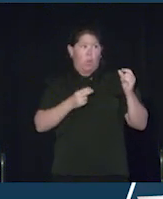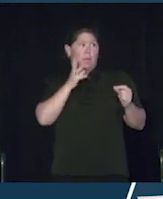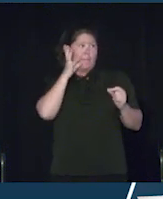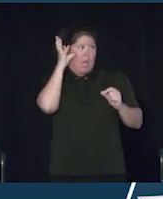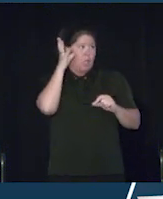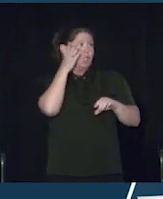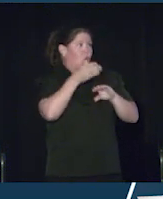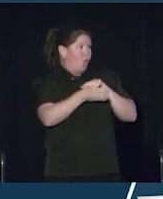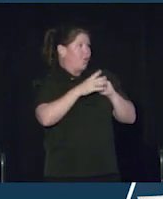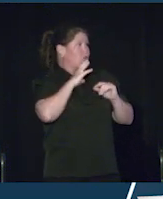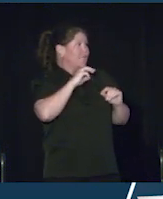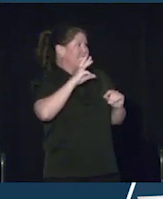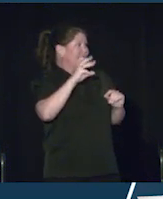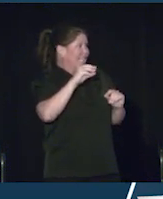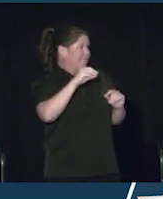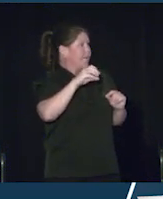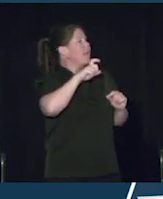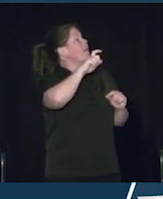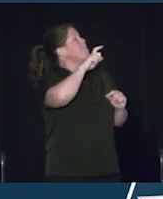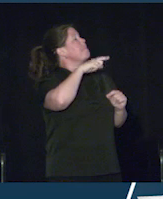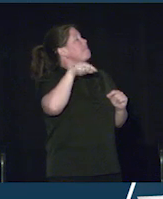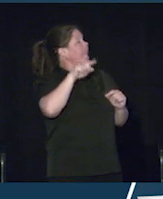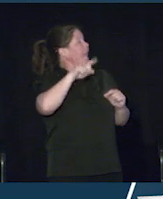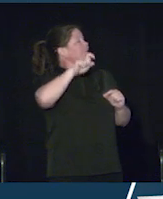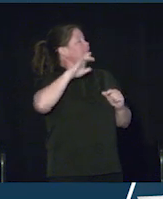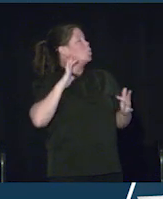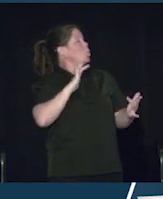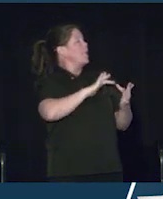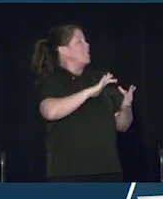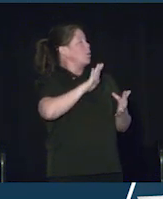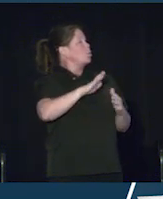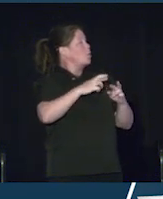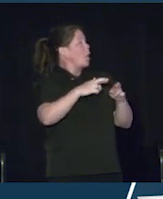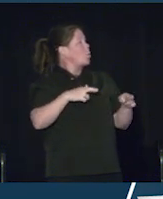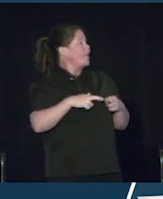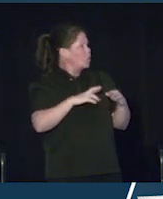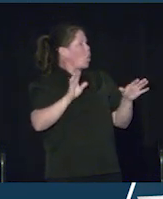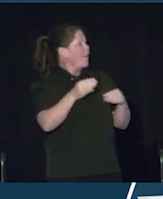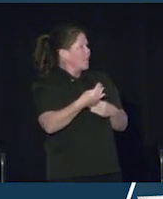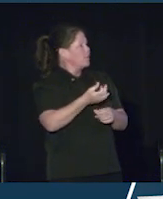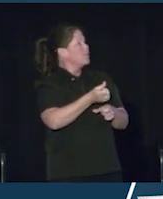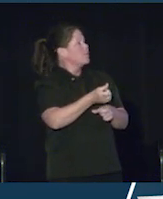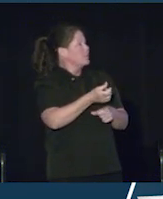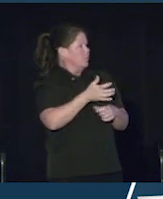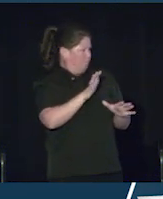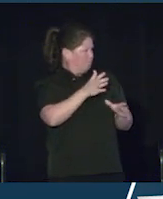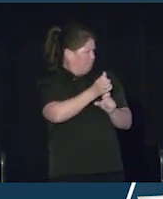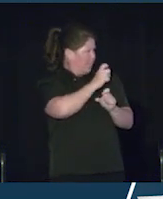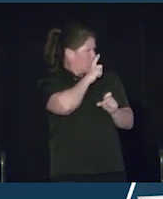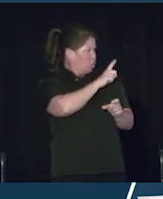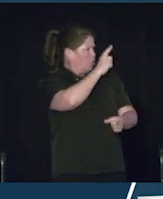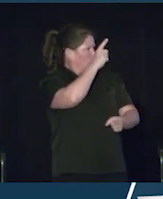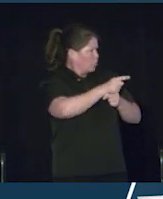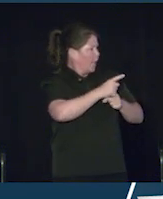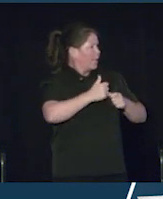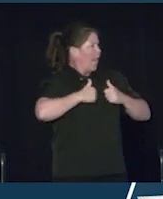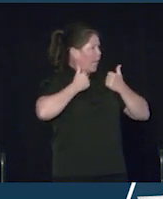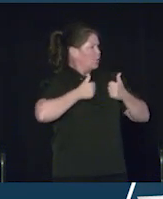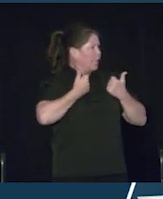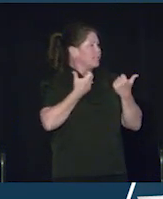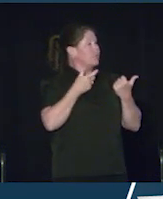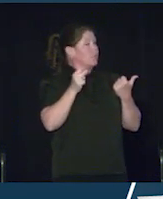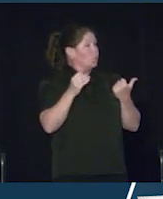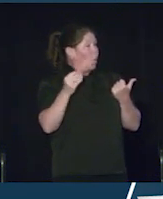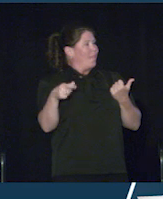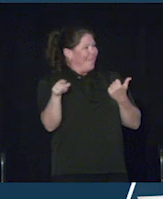They need to reach out to their regional office so that they can make sure that the regional office has their correct information so that they can receive